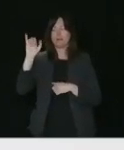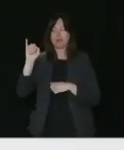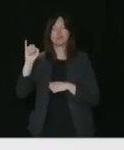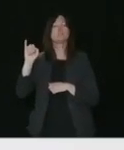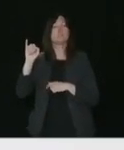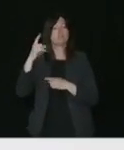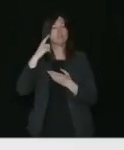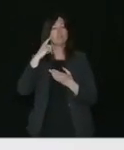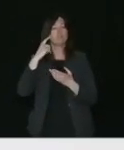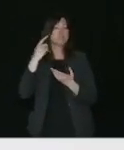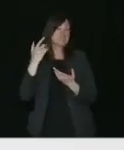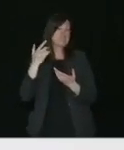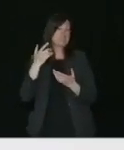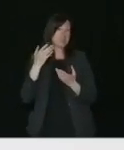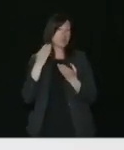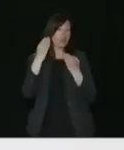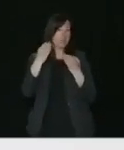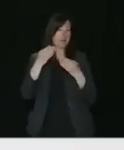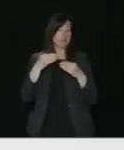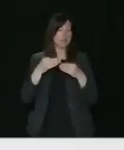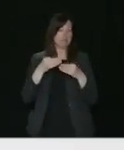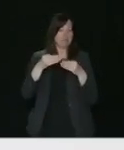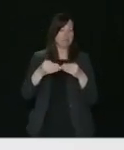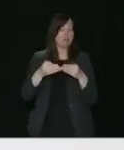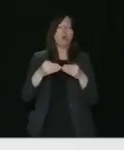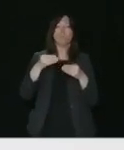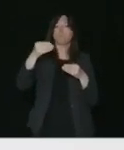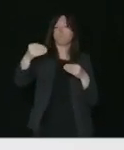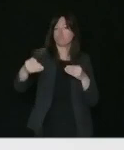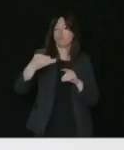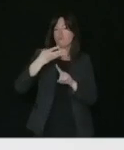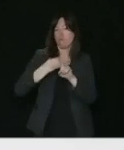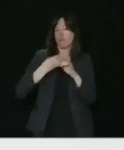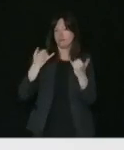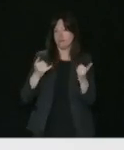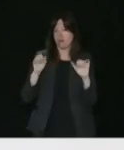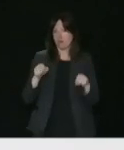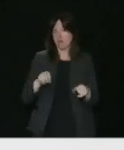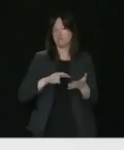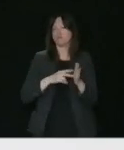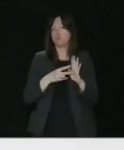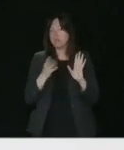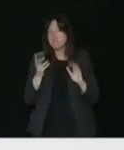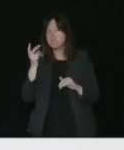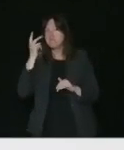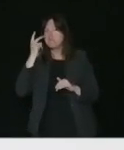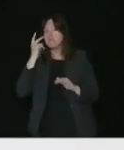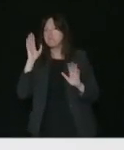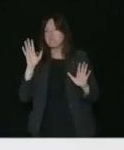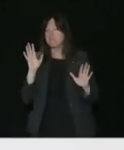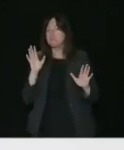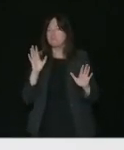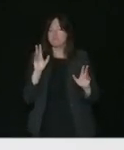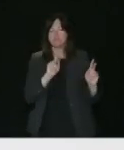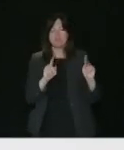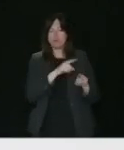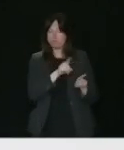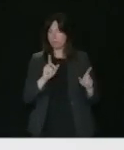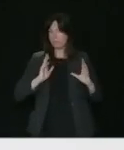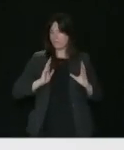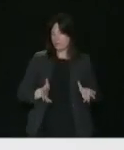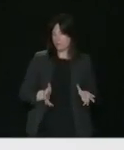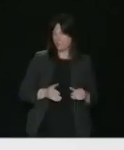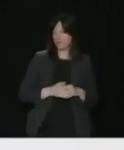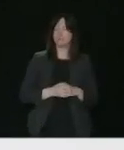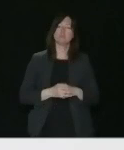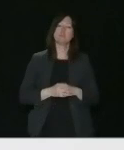the dosing interval could be extended up to 4 months, and so I think for the time being, I think that folks are fine. I